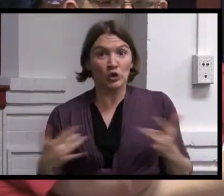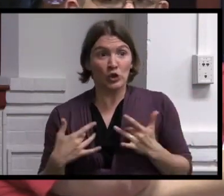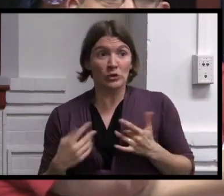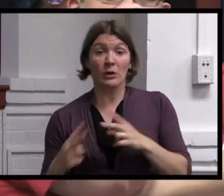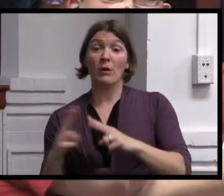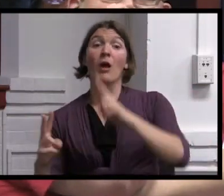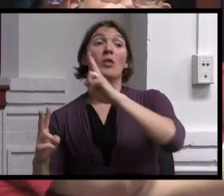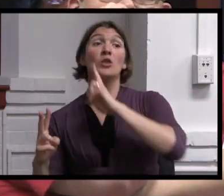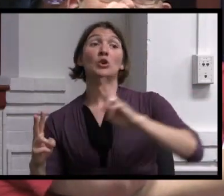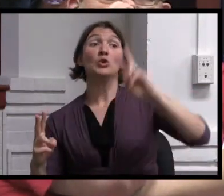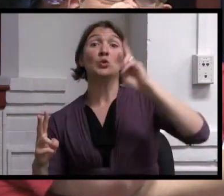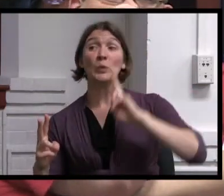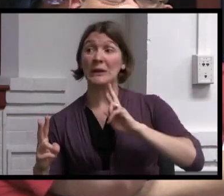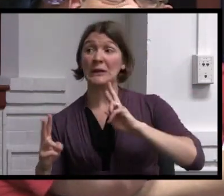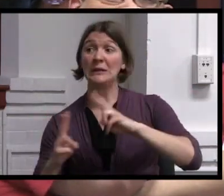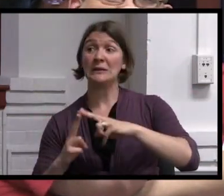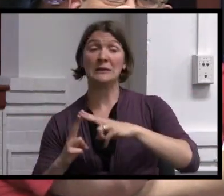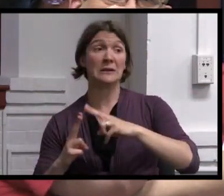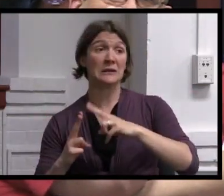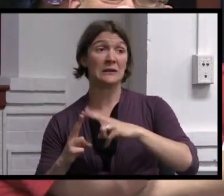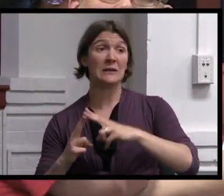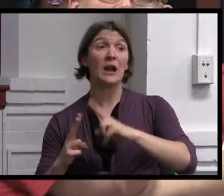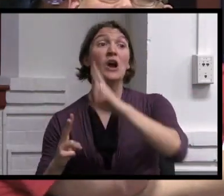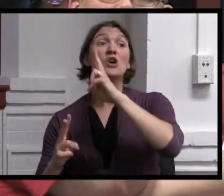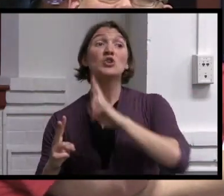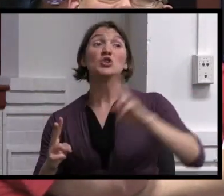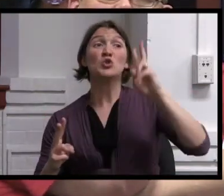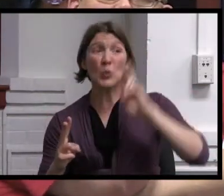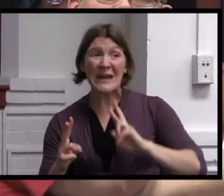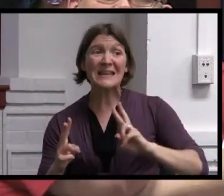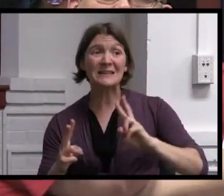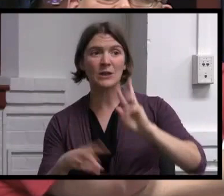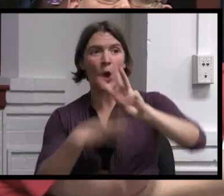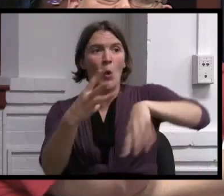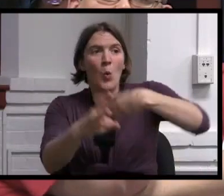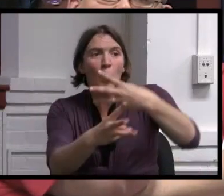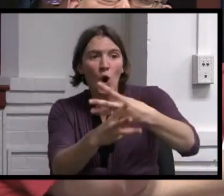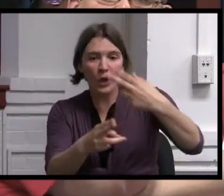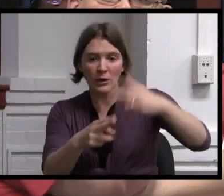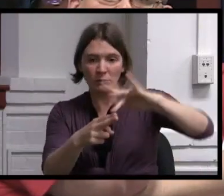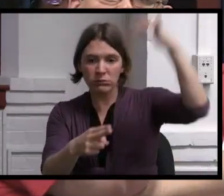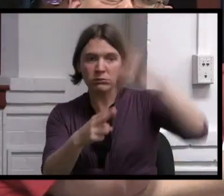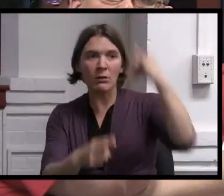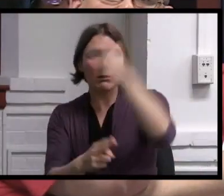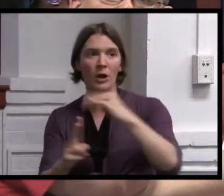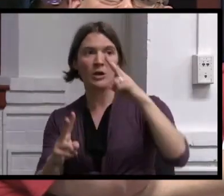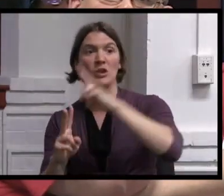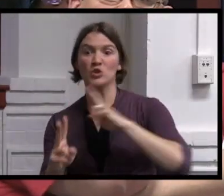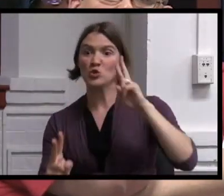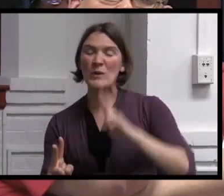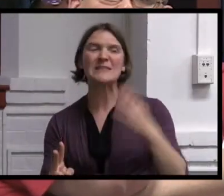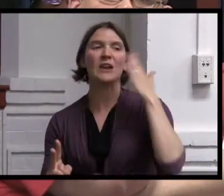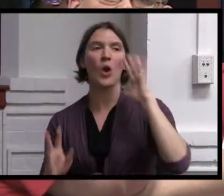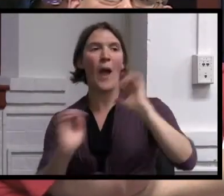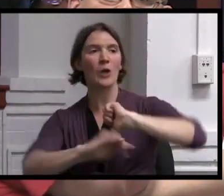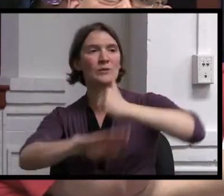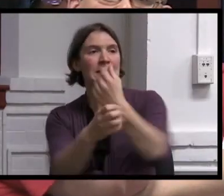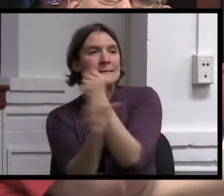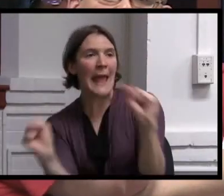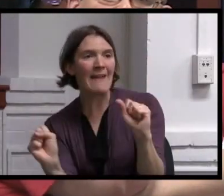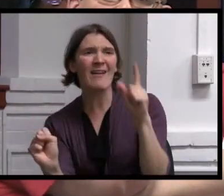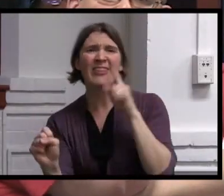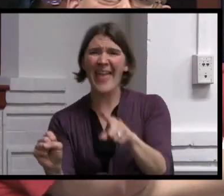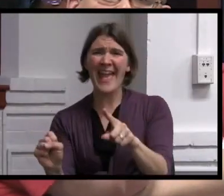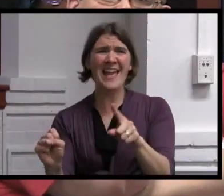LC and Serenity are world-class, as everybody has said, world-class artists. They know about security, and they have been going